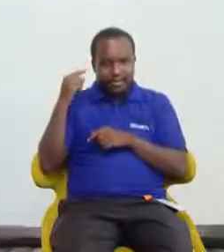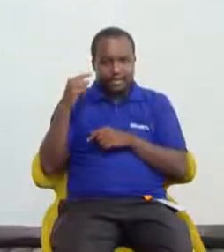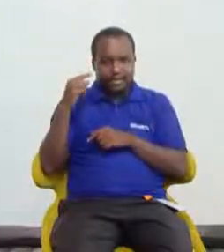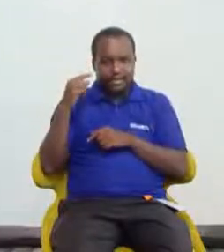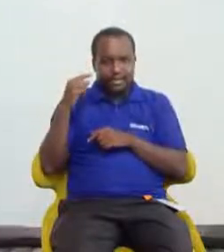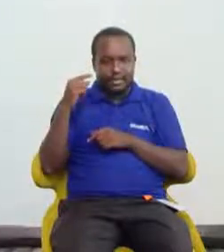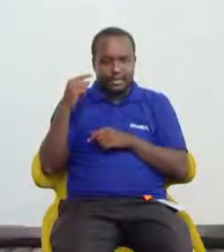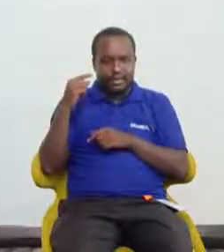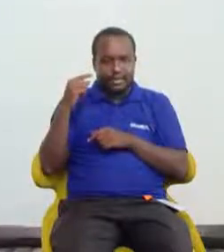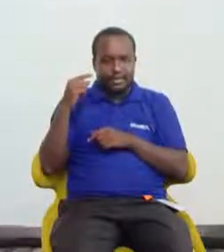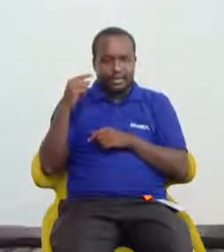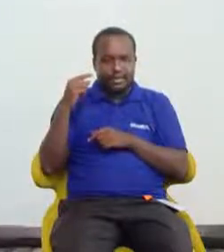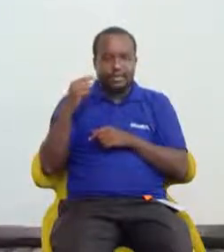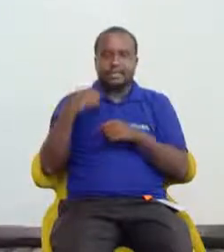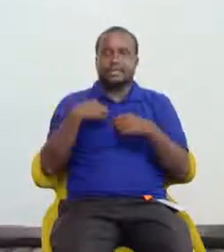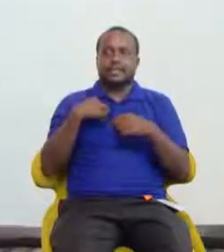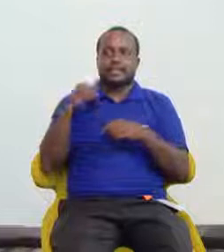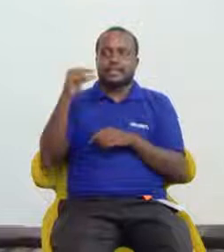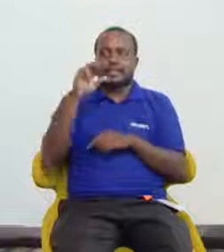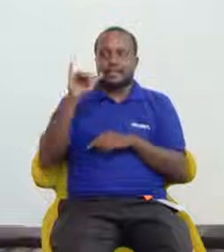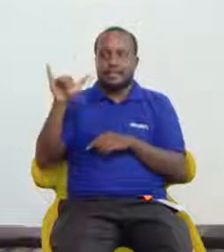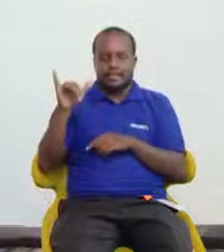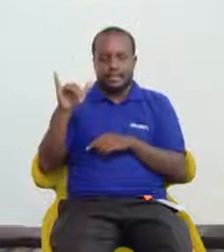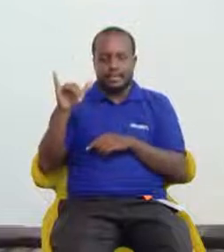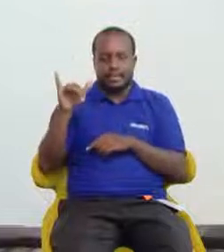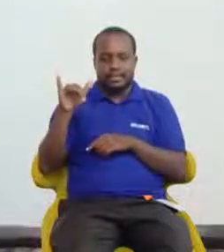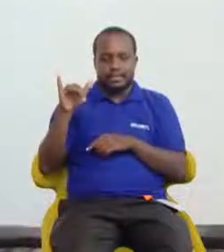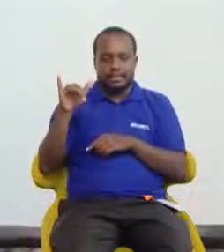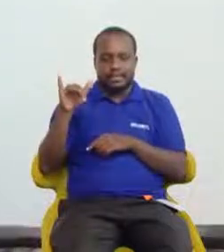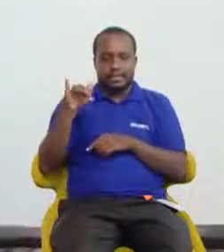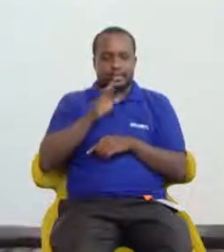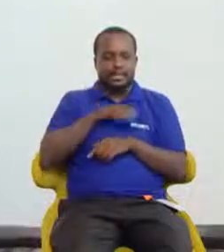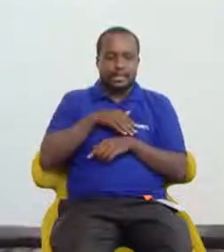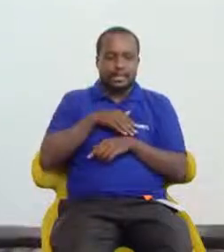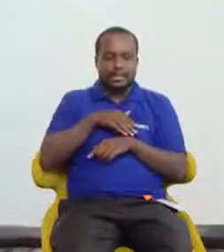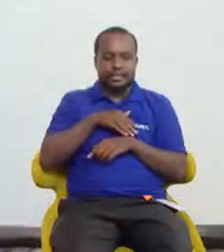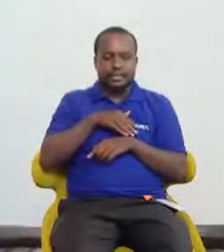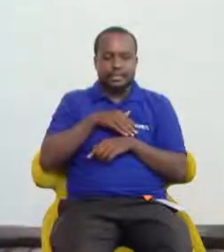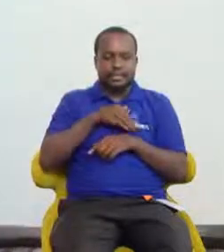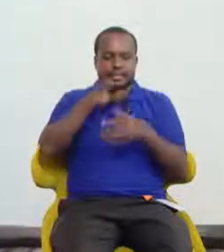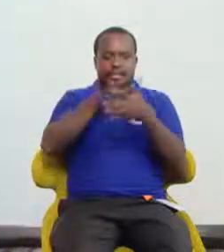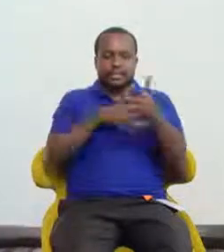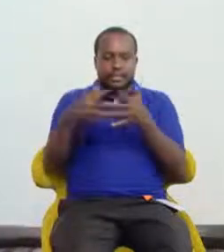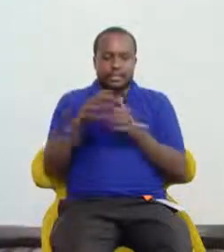a gray shirt. The tie, I don't know how to describe it, but it has some boxes,